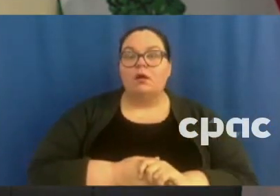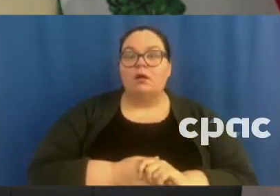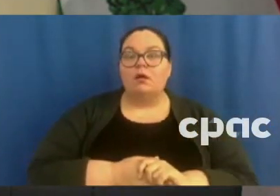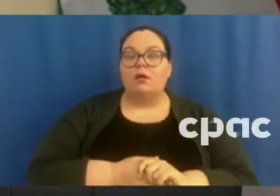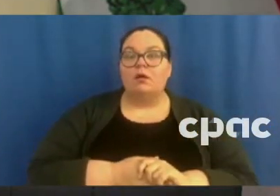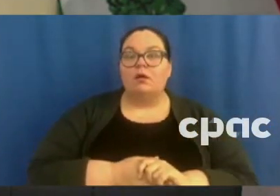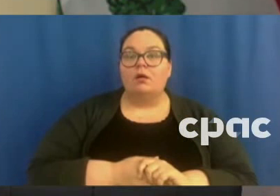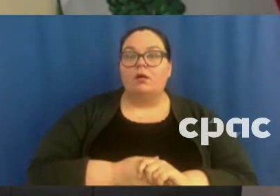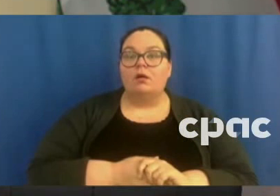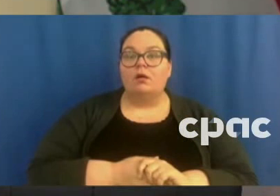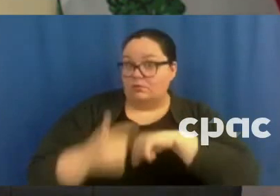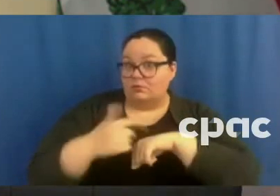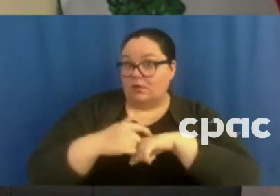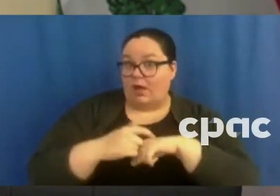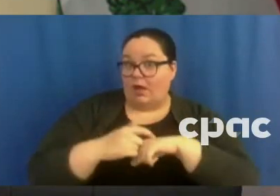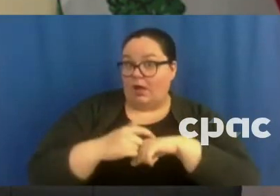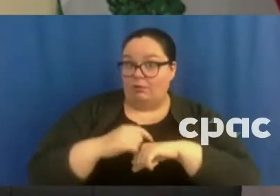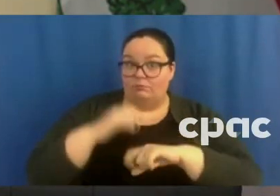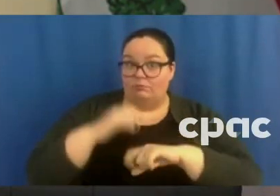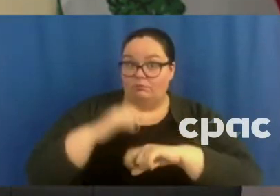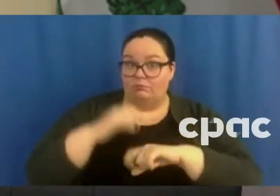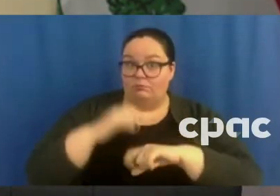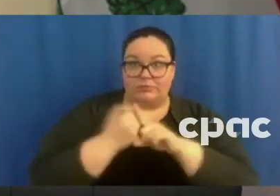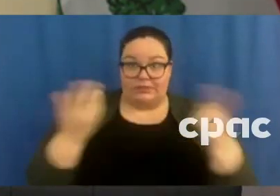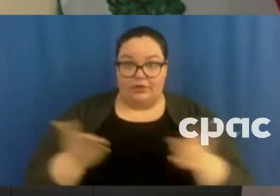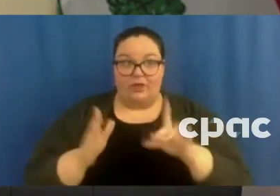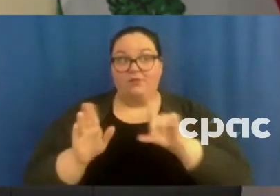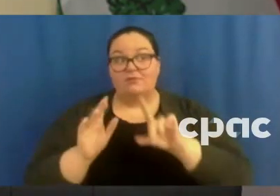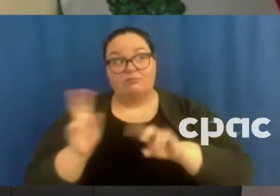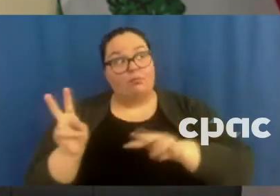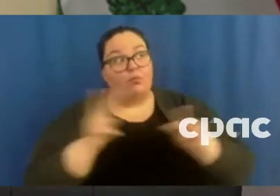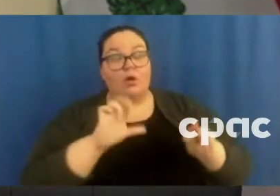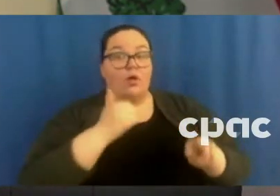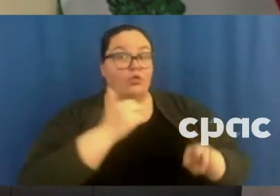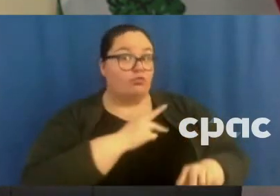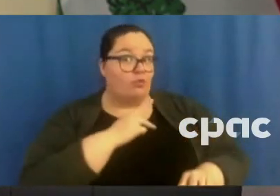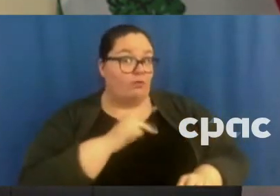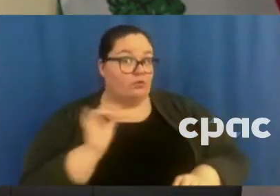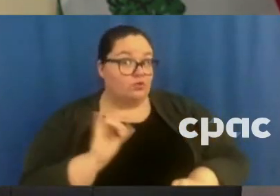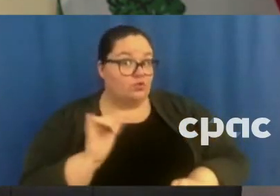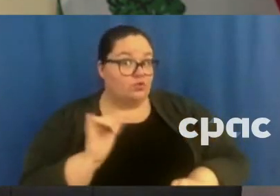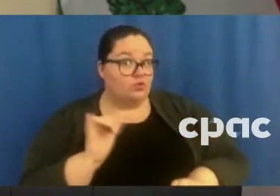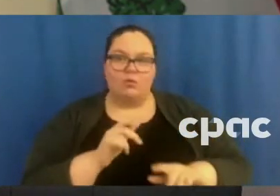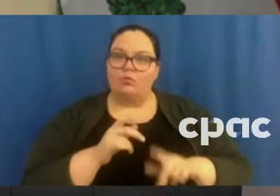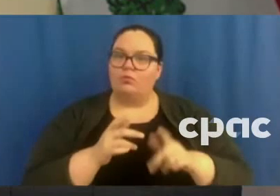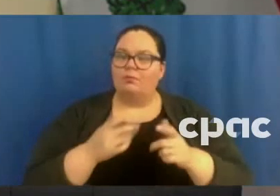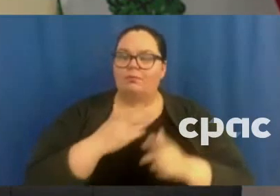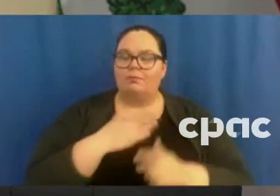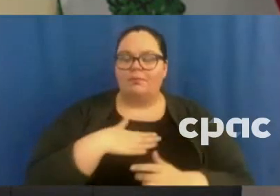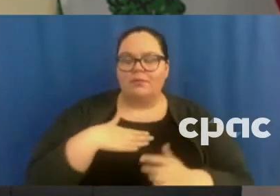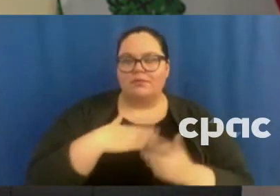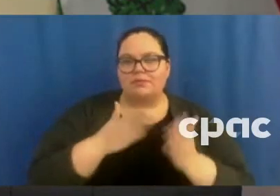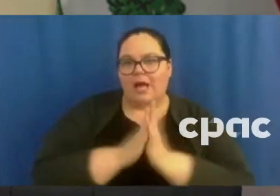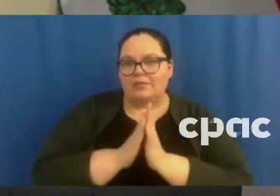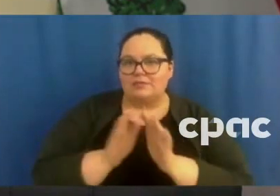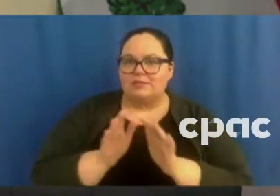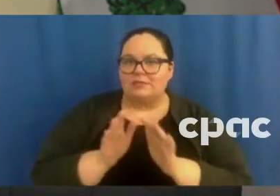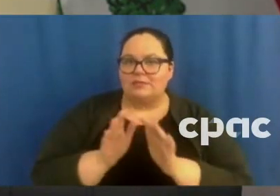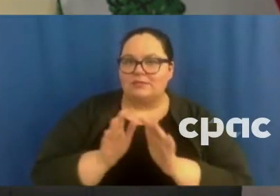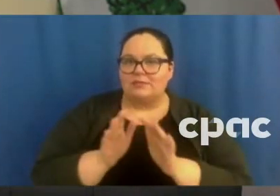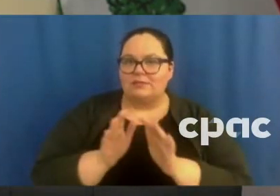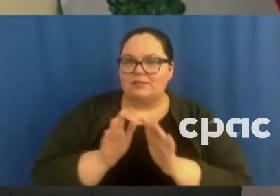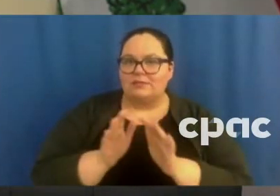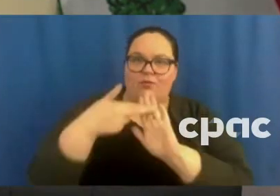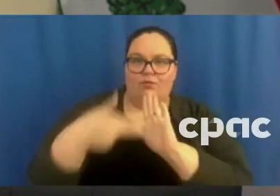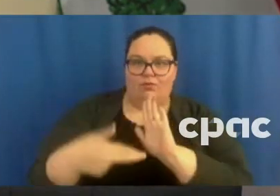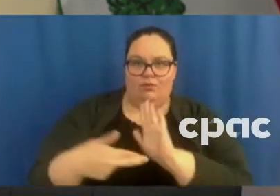that we have had as well as others. We will continue to ask people to stay apart as much as